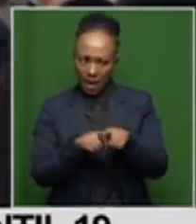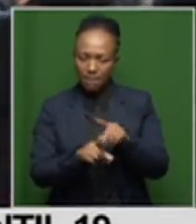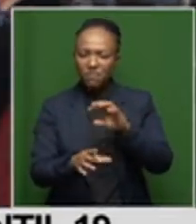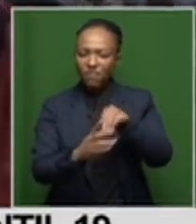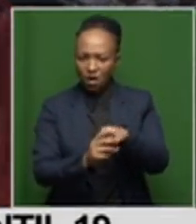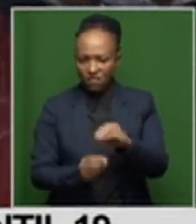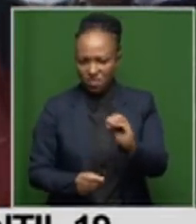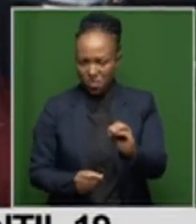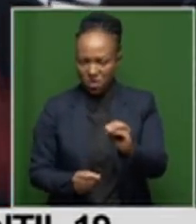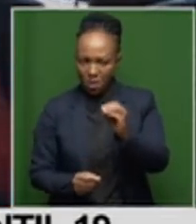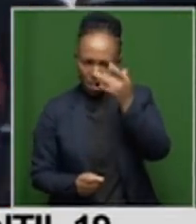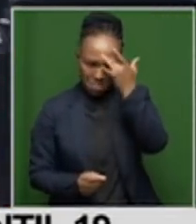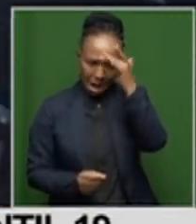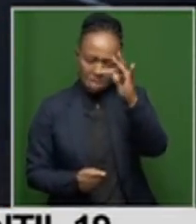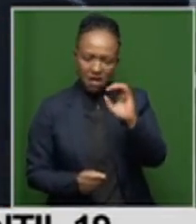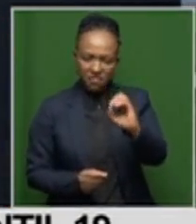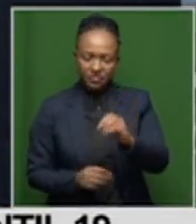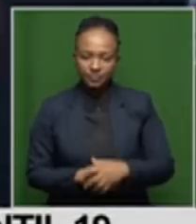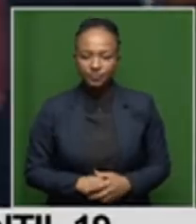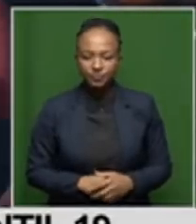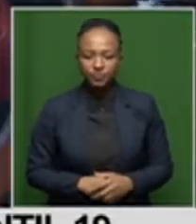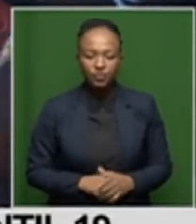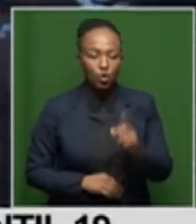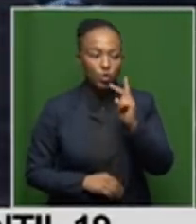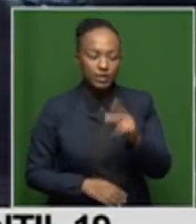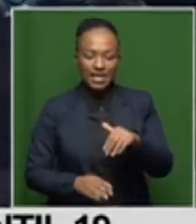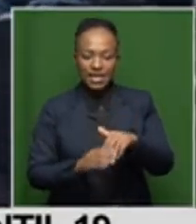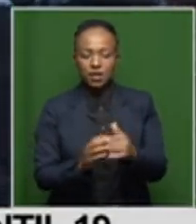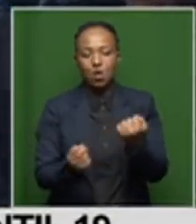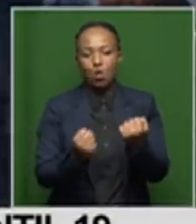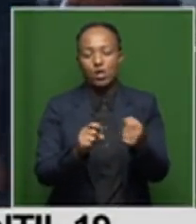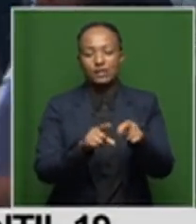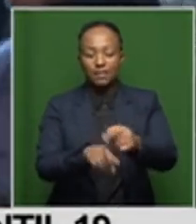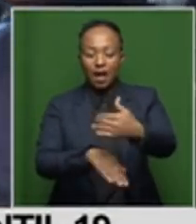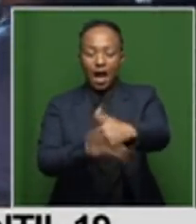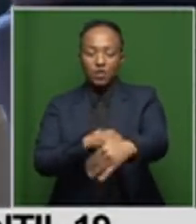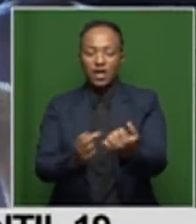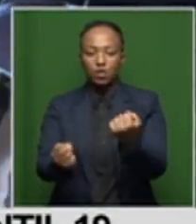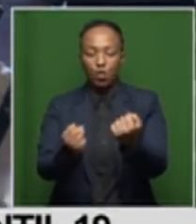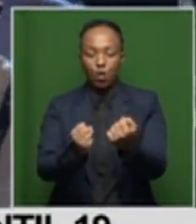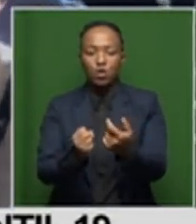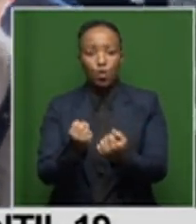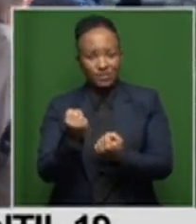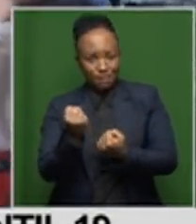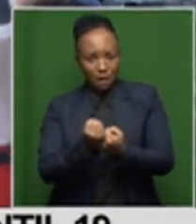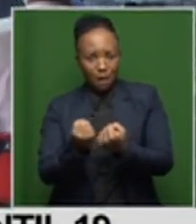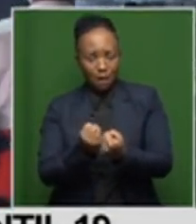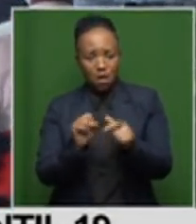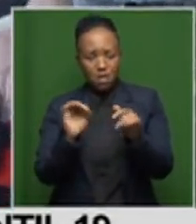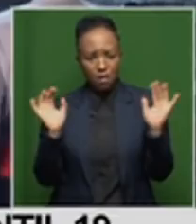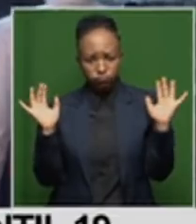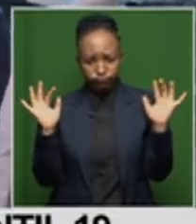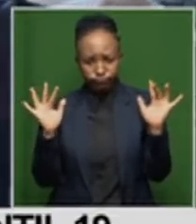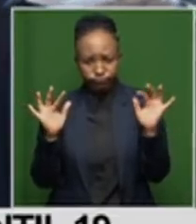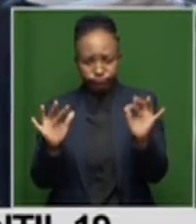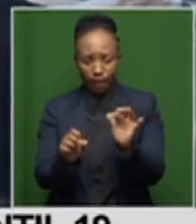So just looking within the court and outside of the court, of course, Mr. Zuma has a lot of support this time round. Last week, the other week